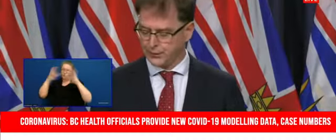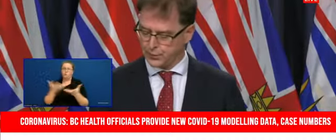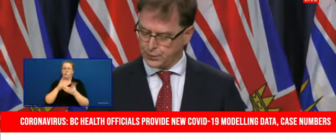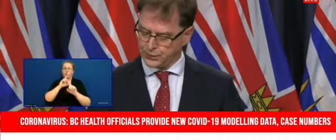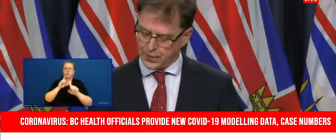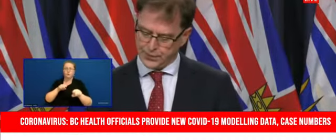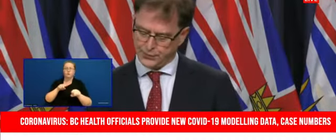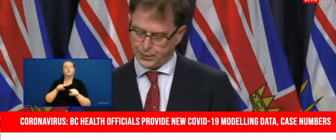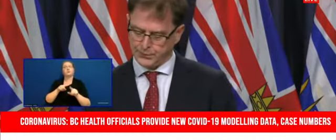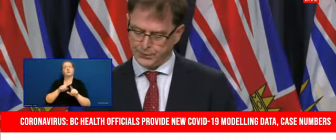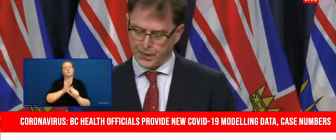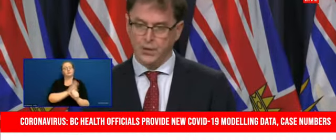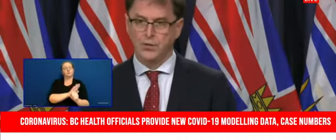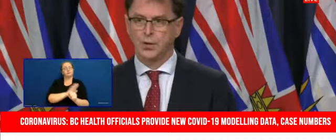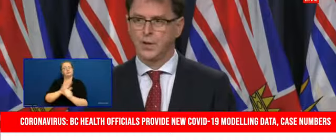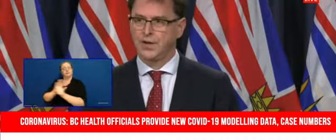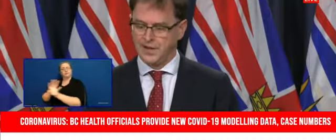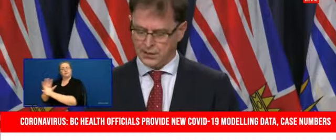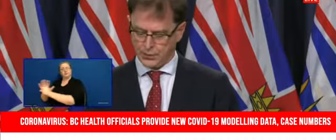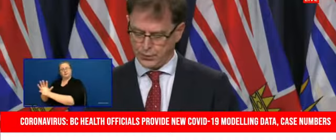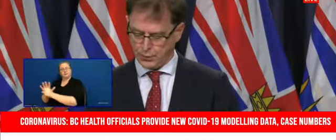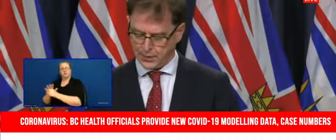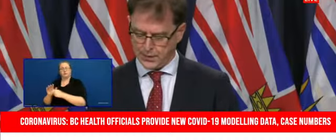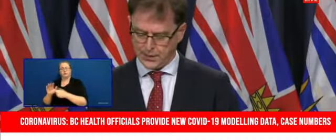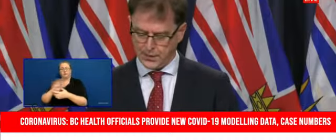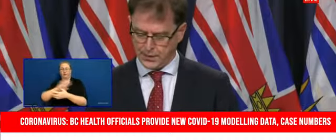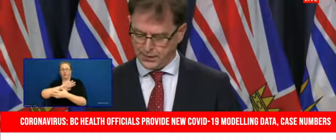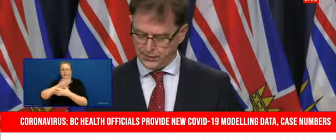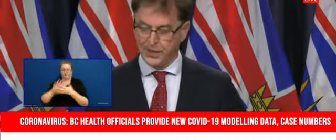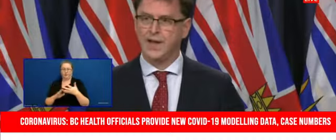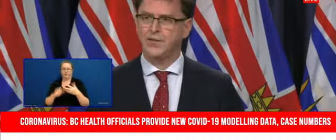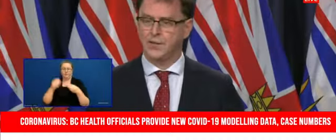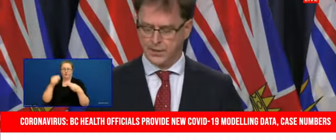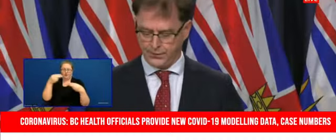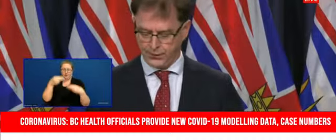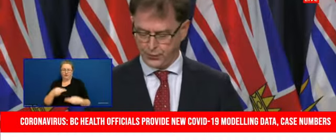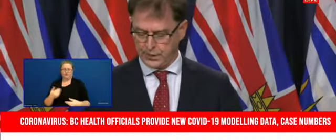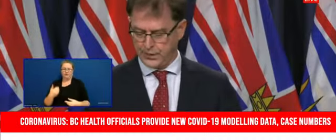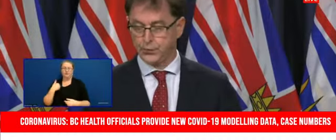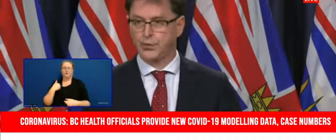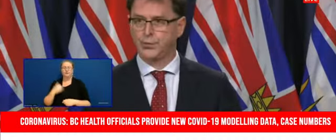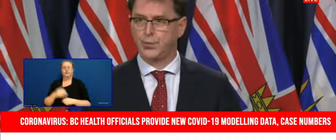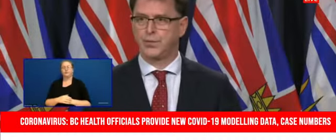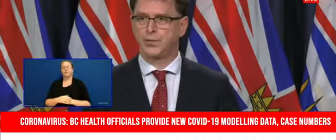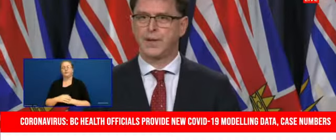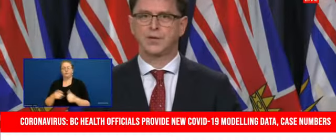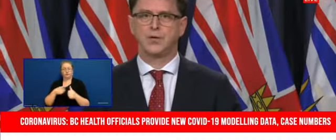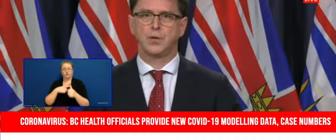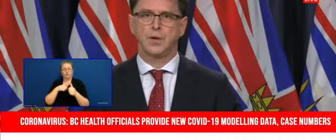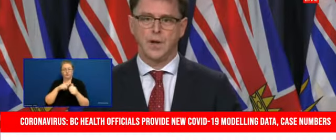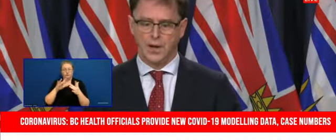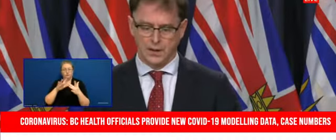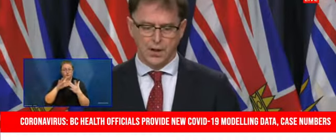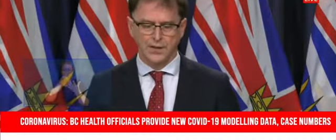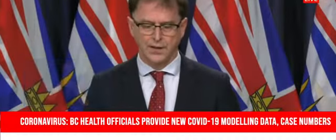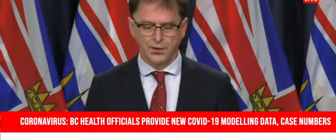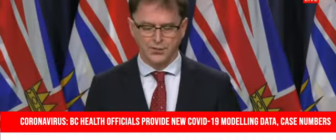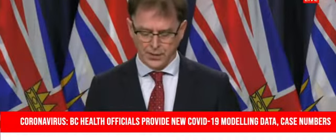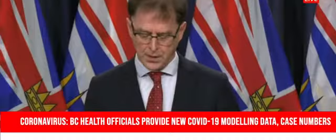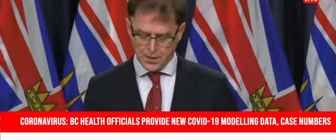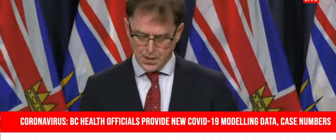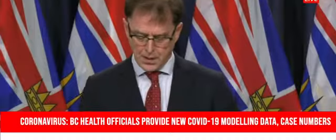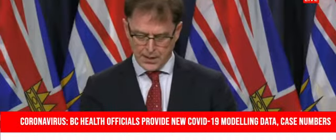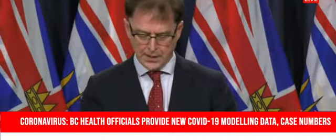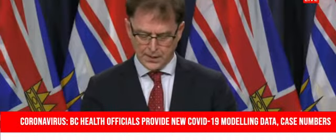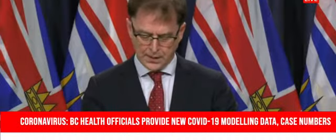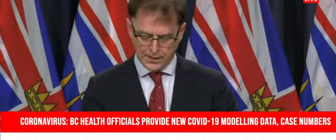system response, which we saw in the spring. So I wanted to take you through these slides, and the first one is with respect to contact